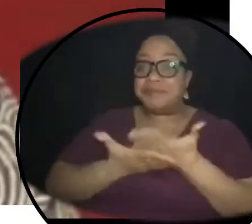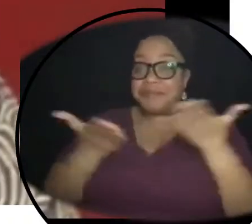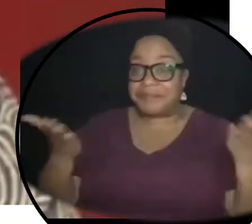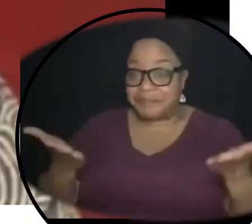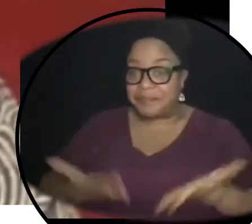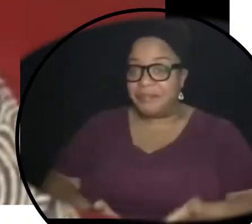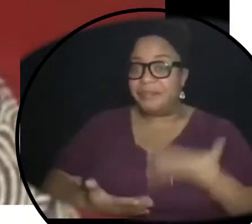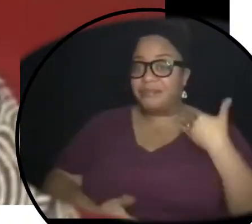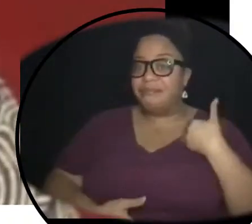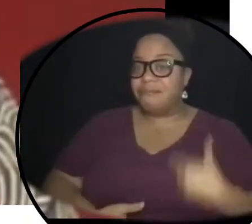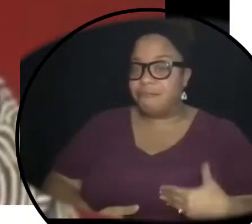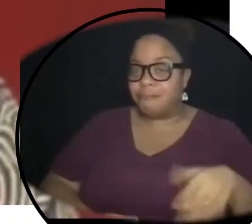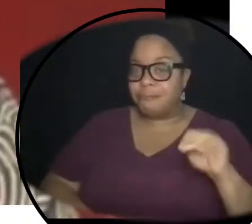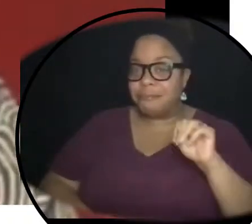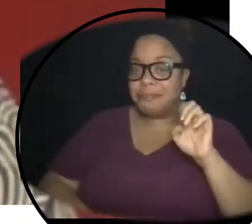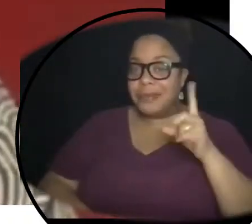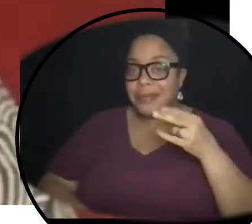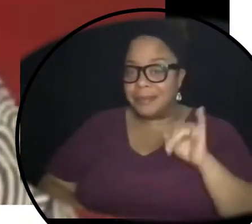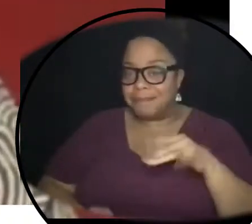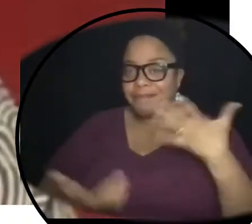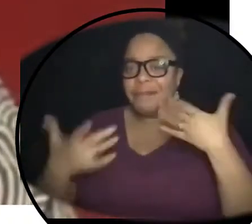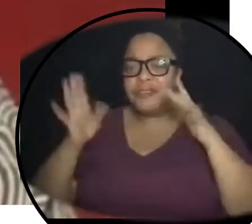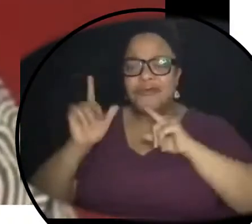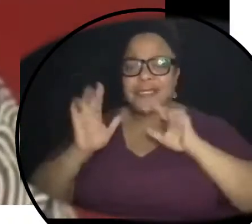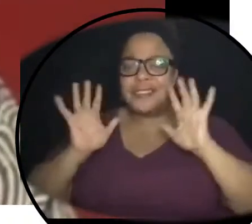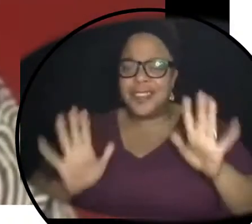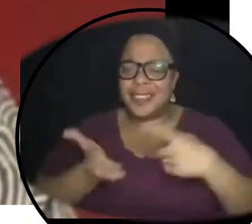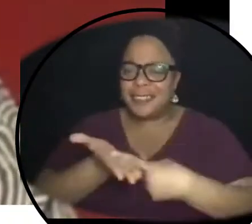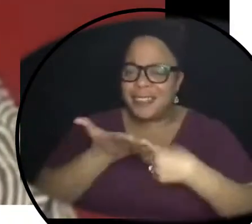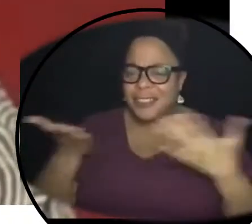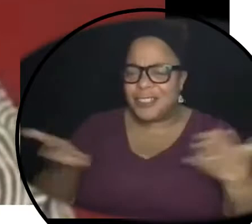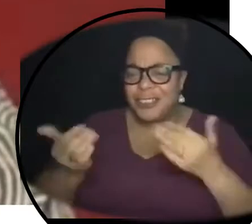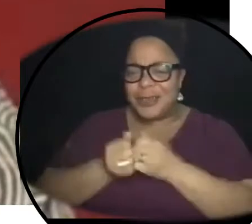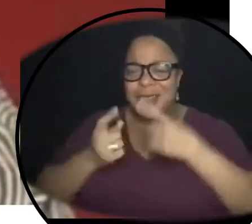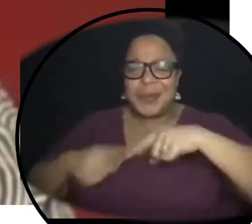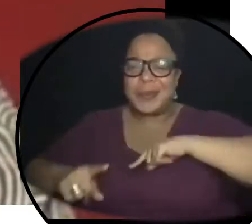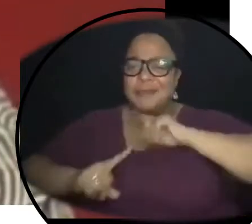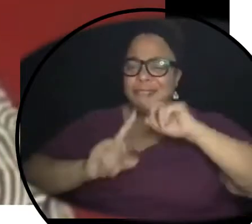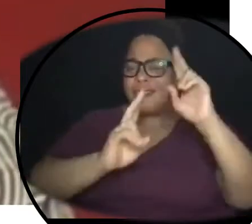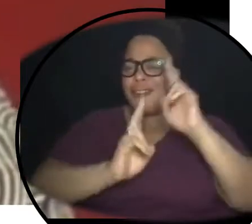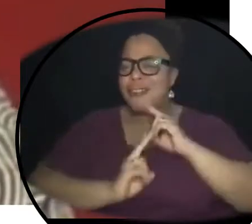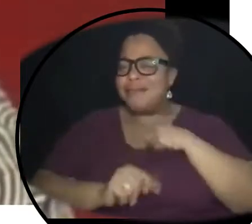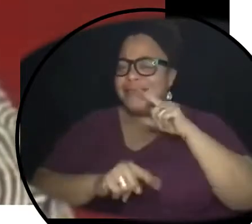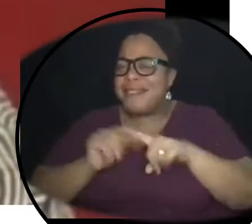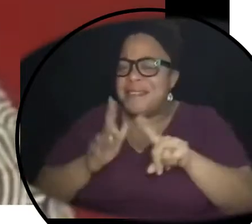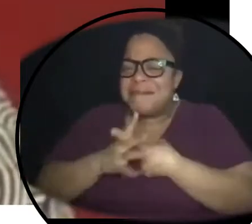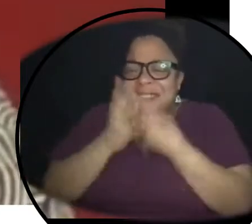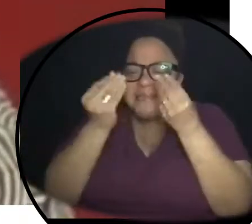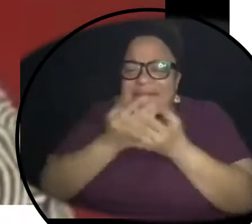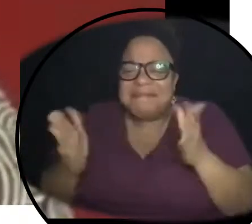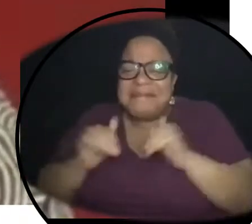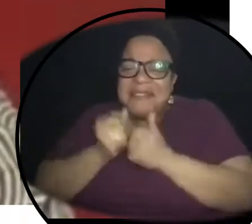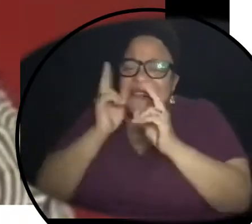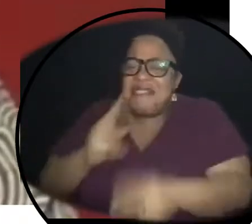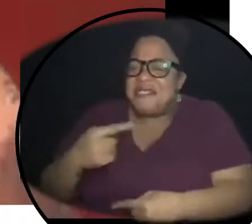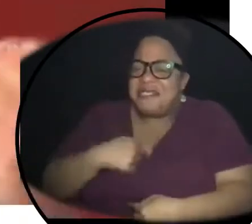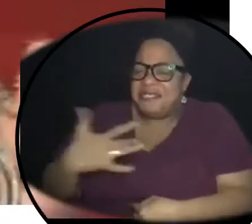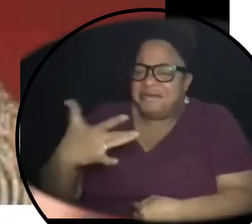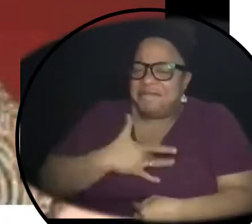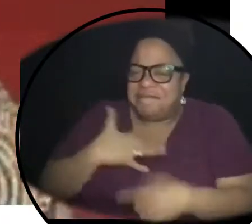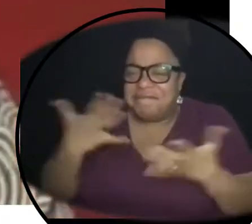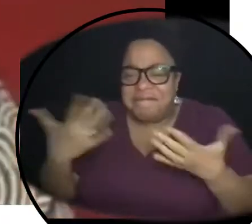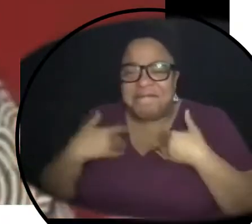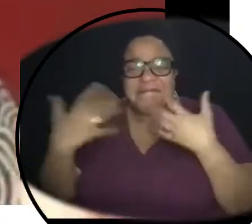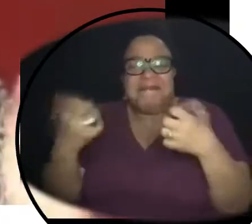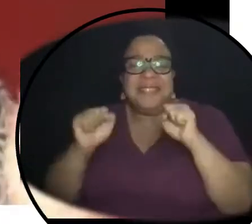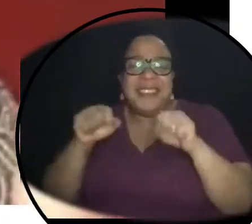abolition has been centered precisely around issues of citizenship and civic recognition for children of immigrants,